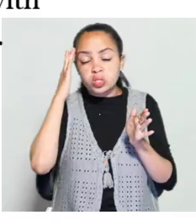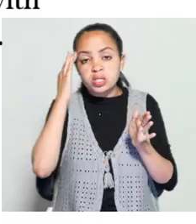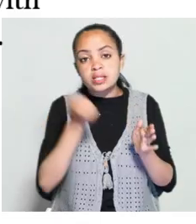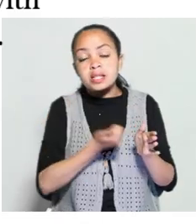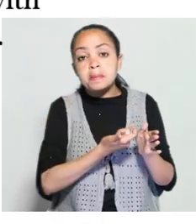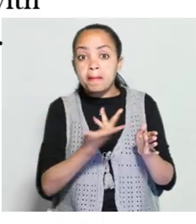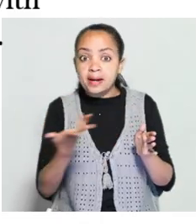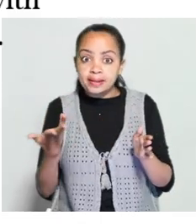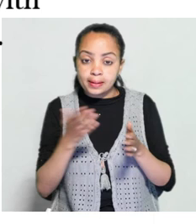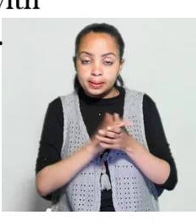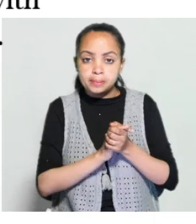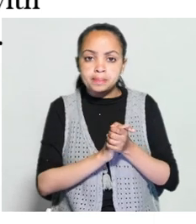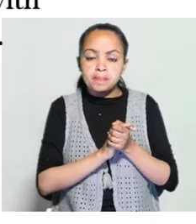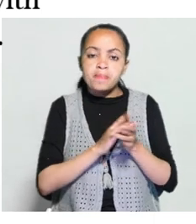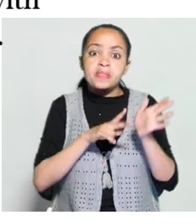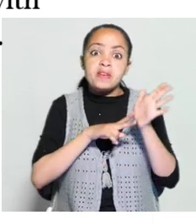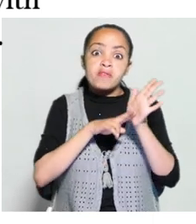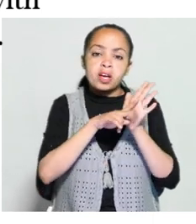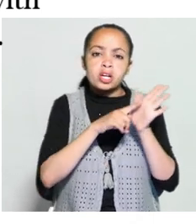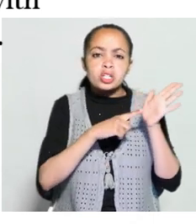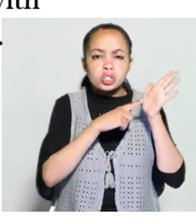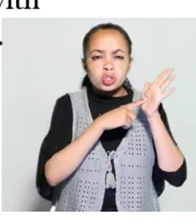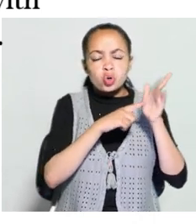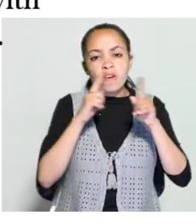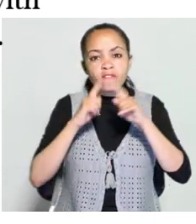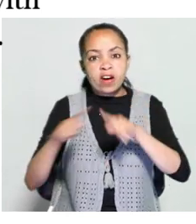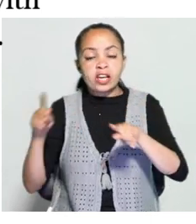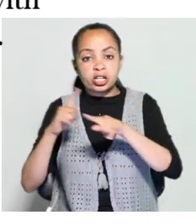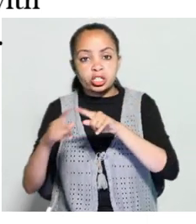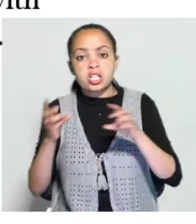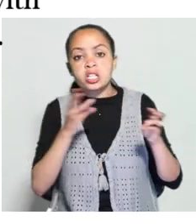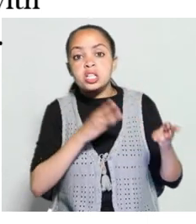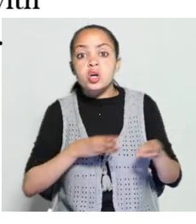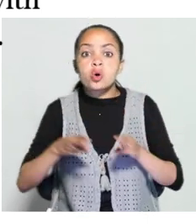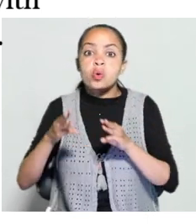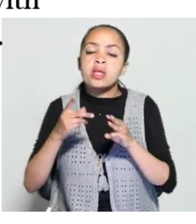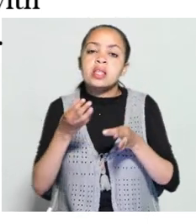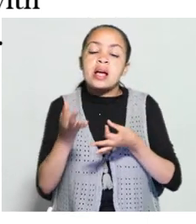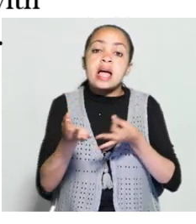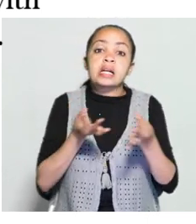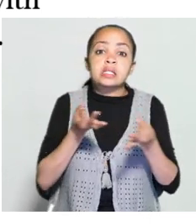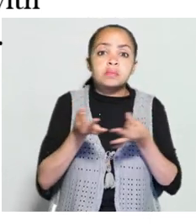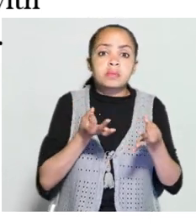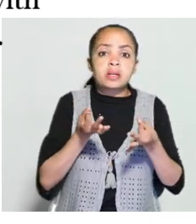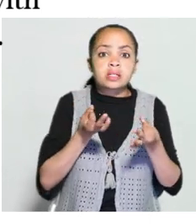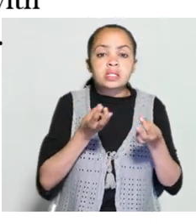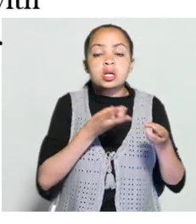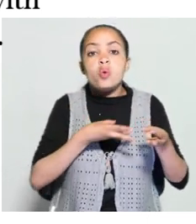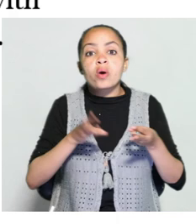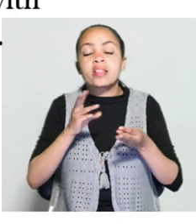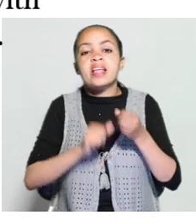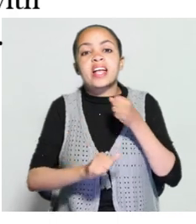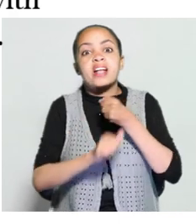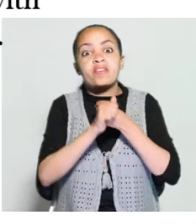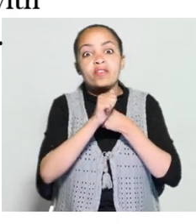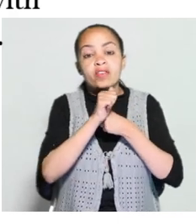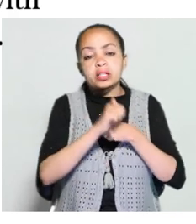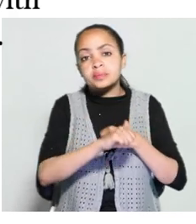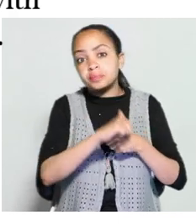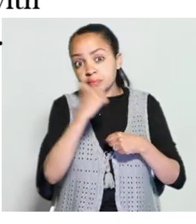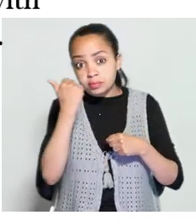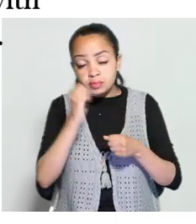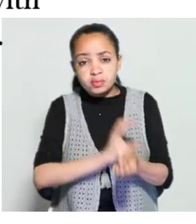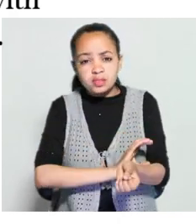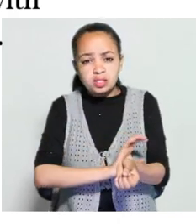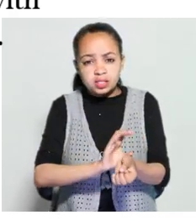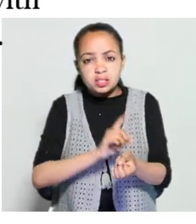particle. Virus show a variation in way they can express, in way they can infect host cell. Based